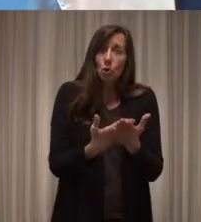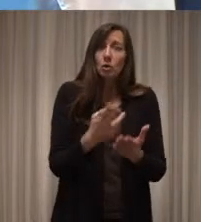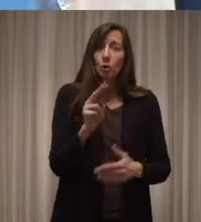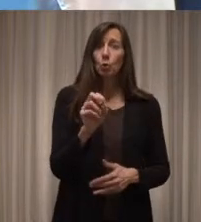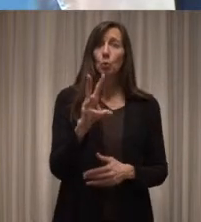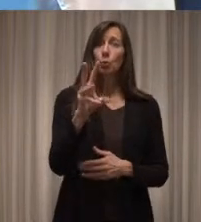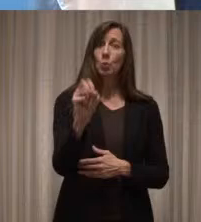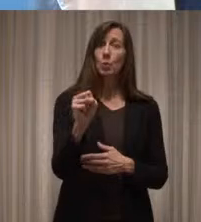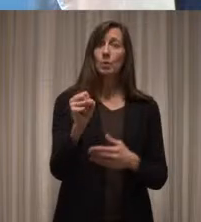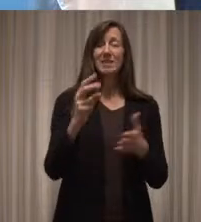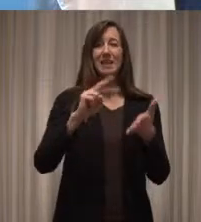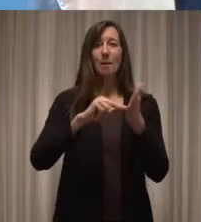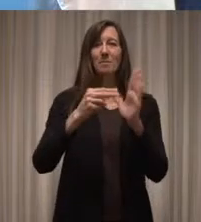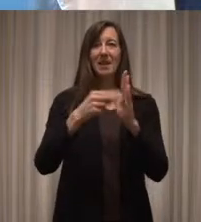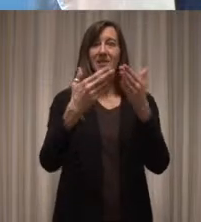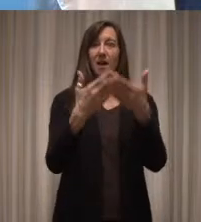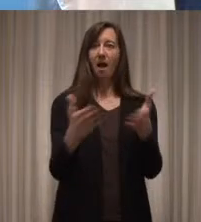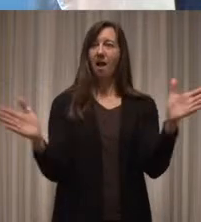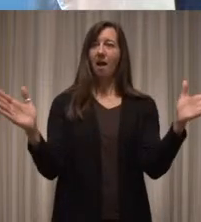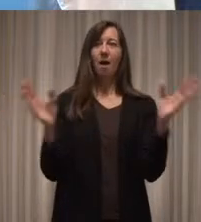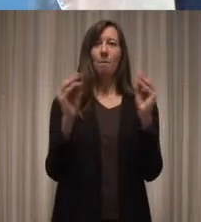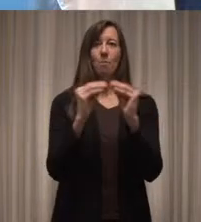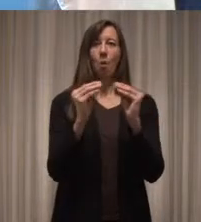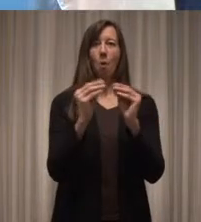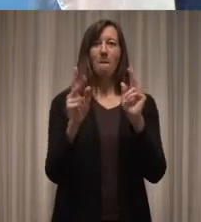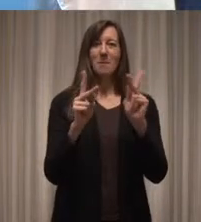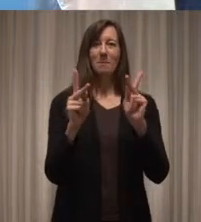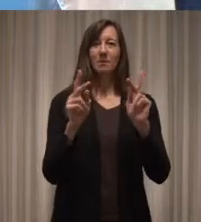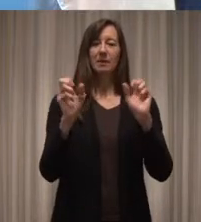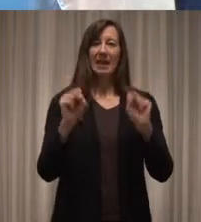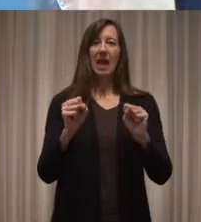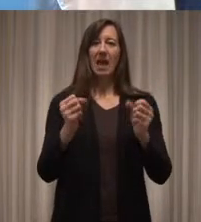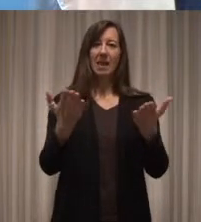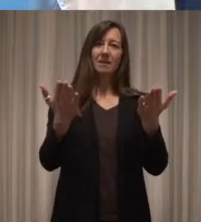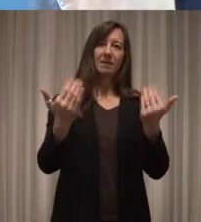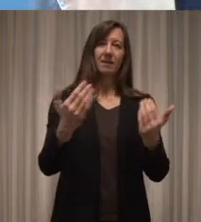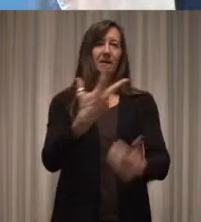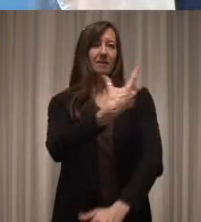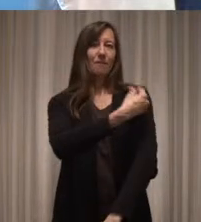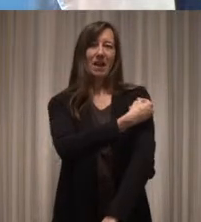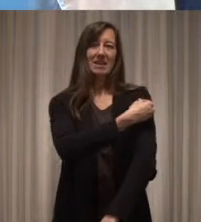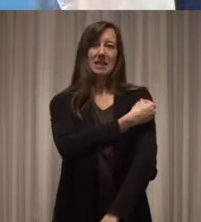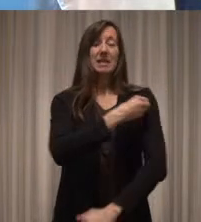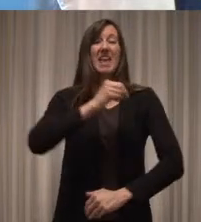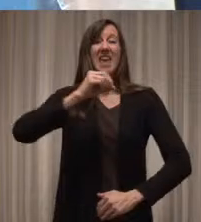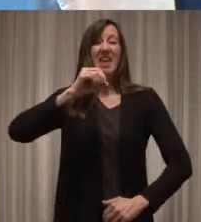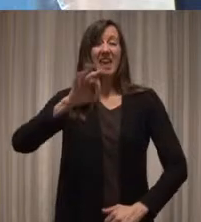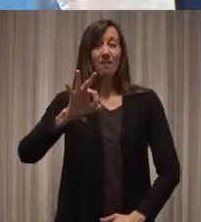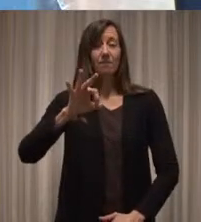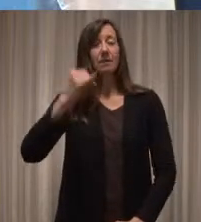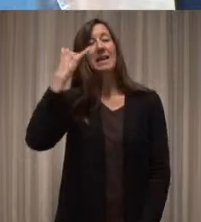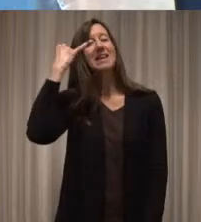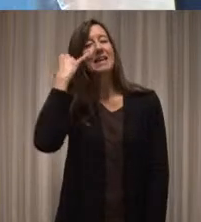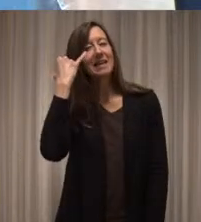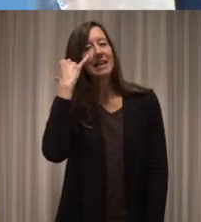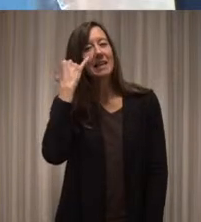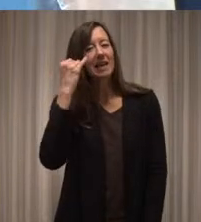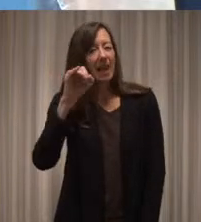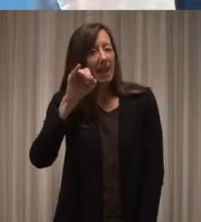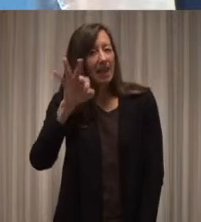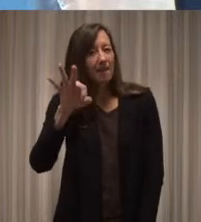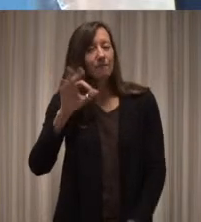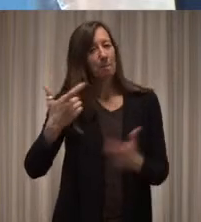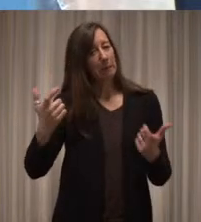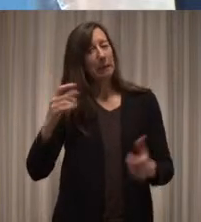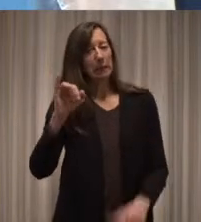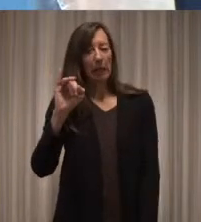that now could get the vaccine if, and this is the big if we had adequate supply to do